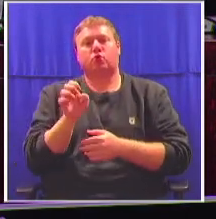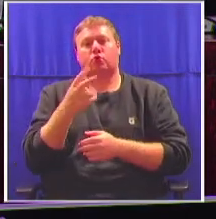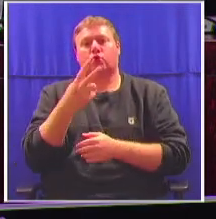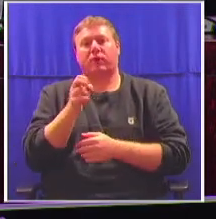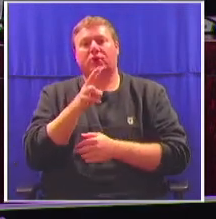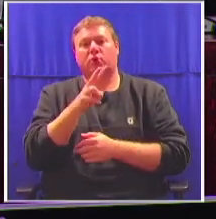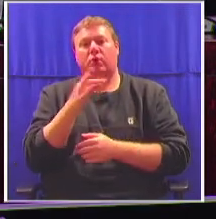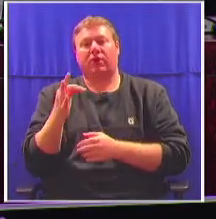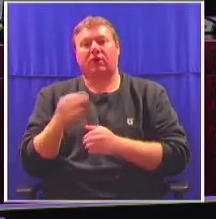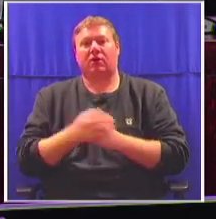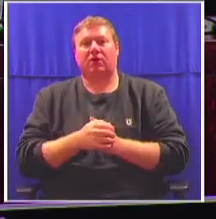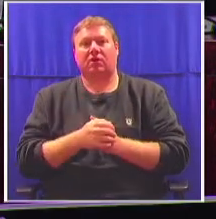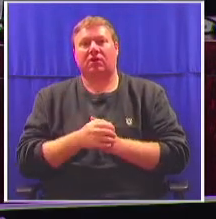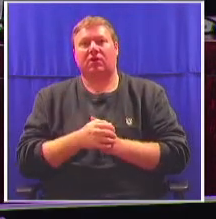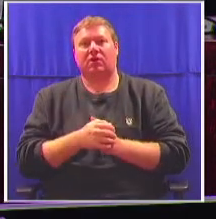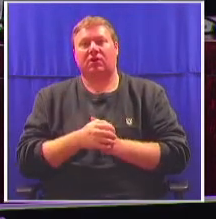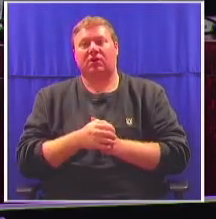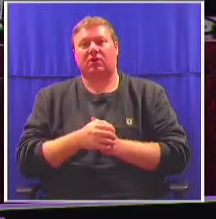June 2023.